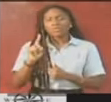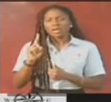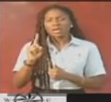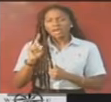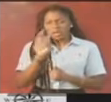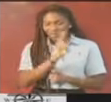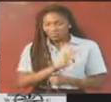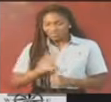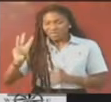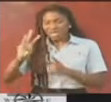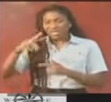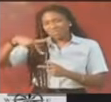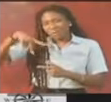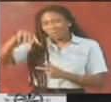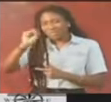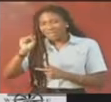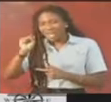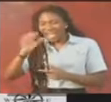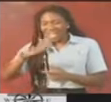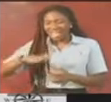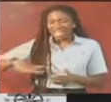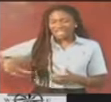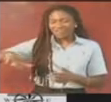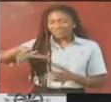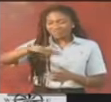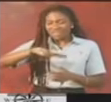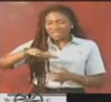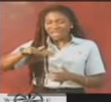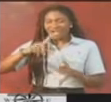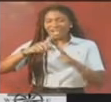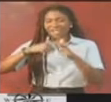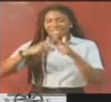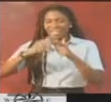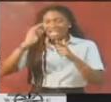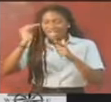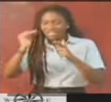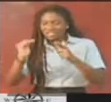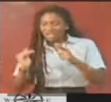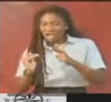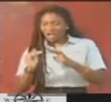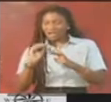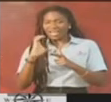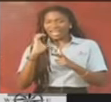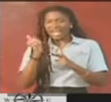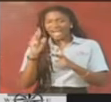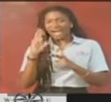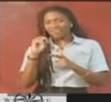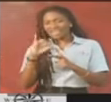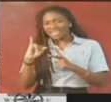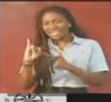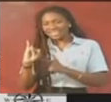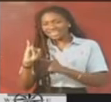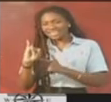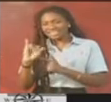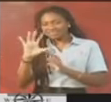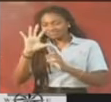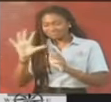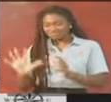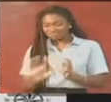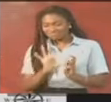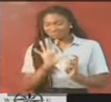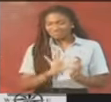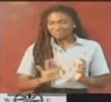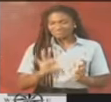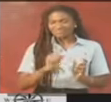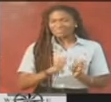West to St. George East area, and coming down into Carney, Victoria, and St. Patrick. However, as we